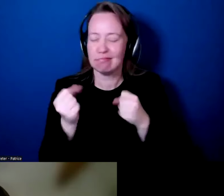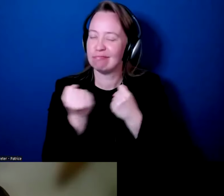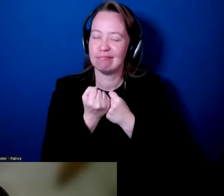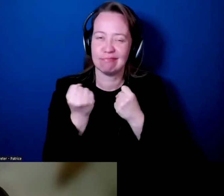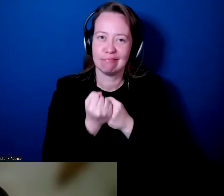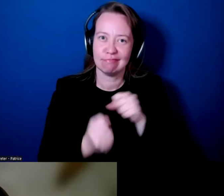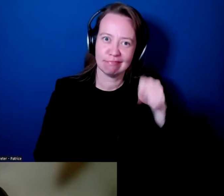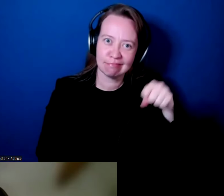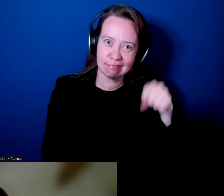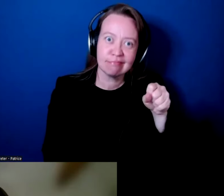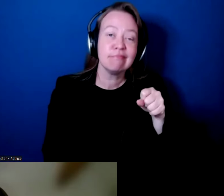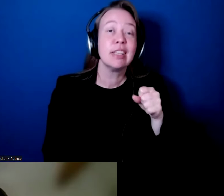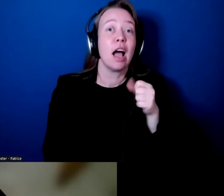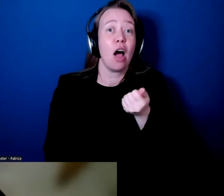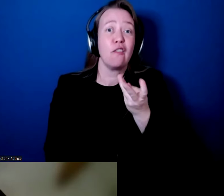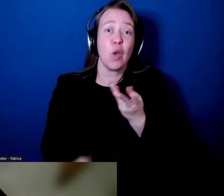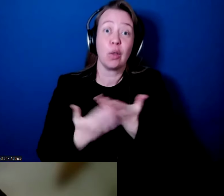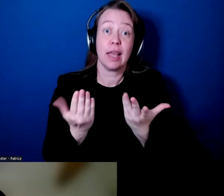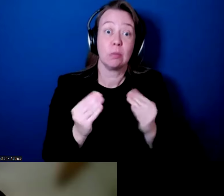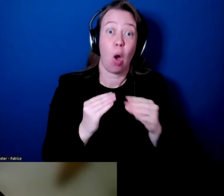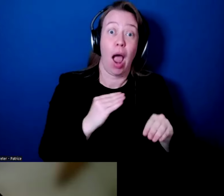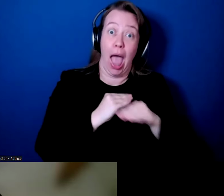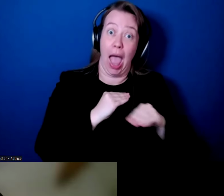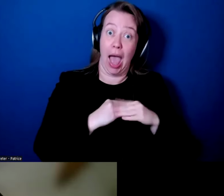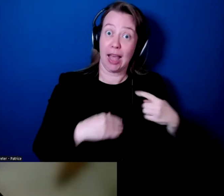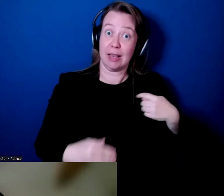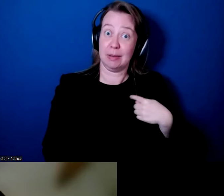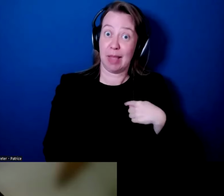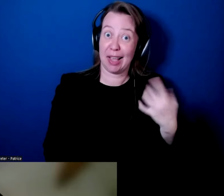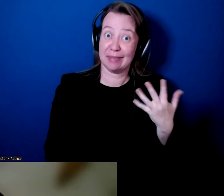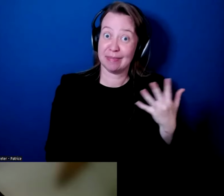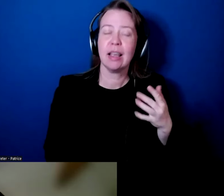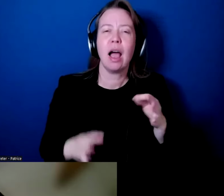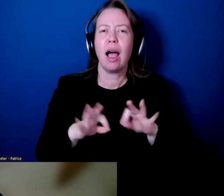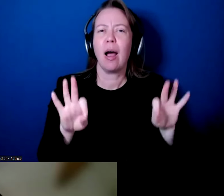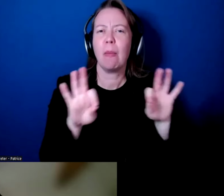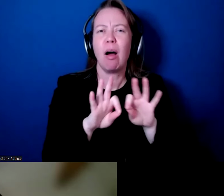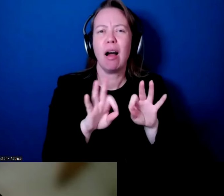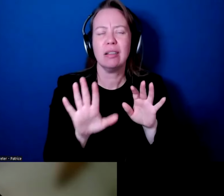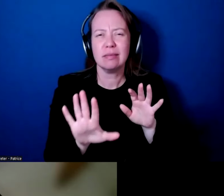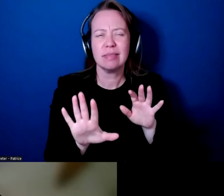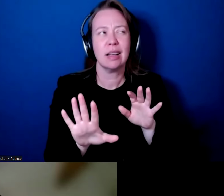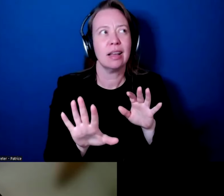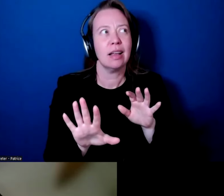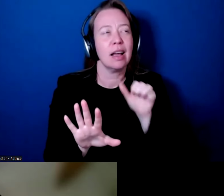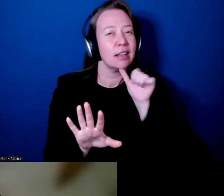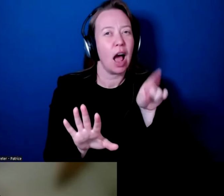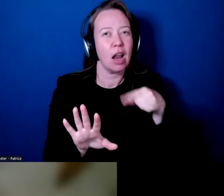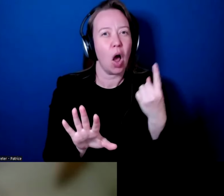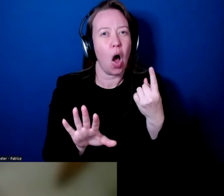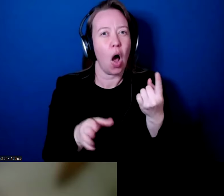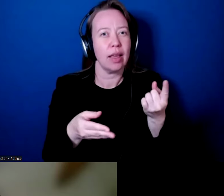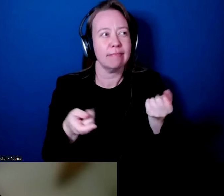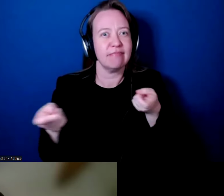think probably the couple of pieces that I would add are the importance of not just